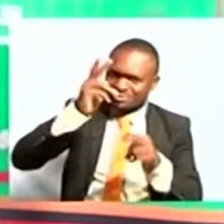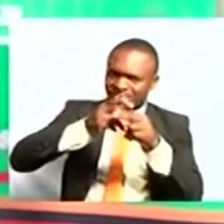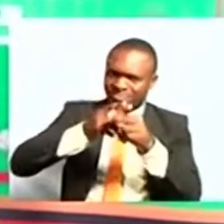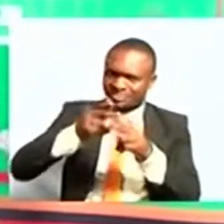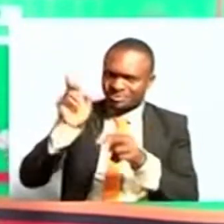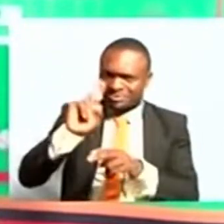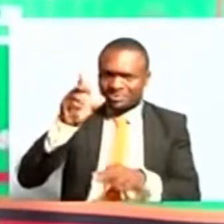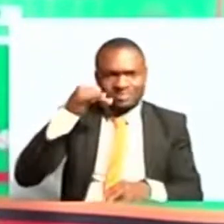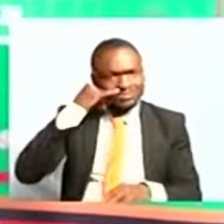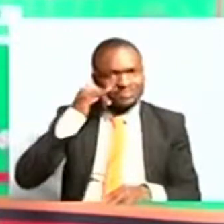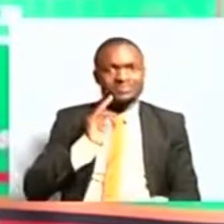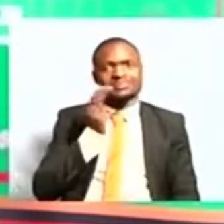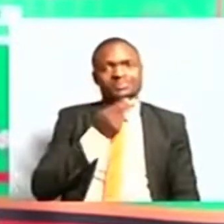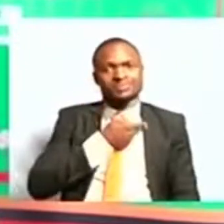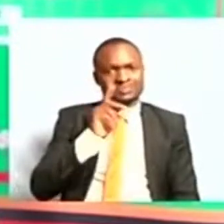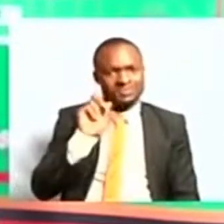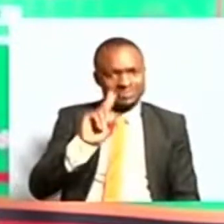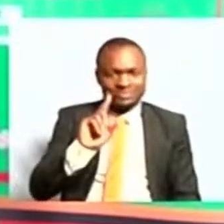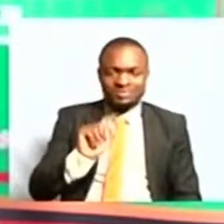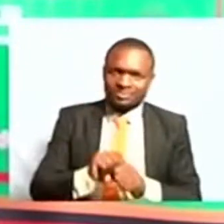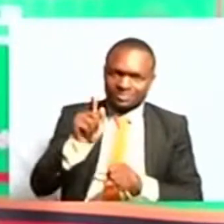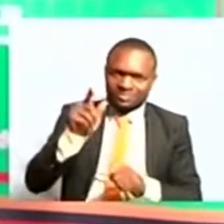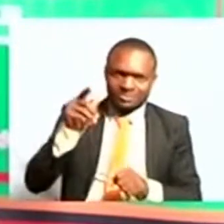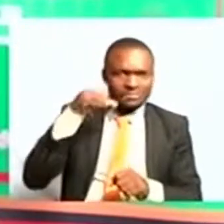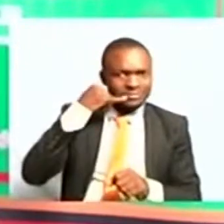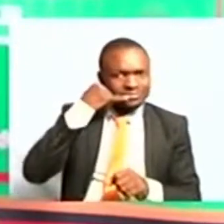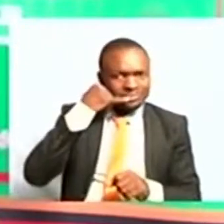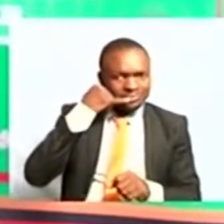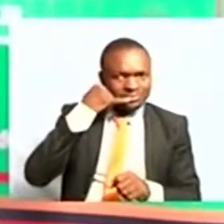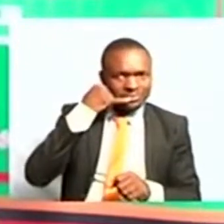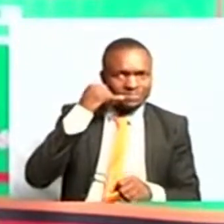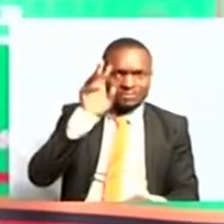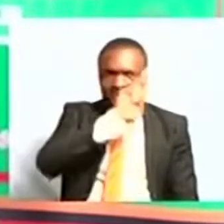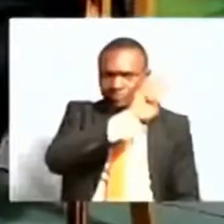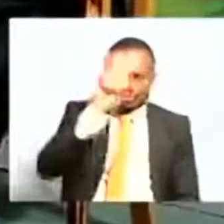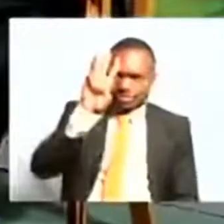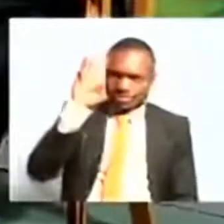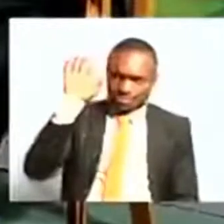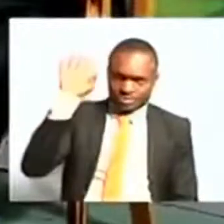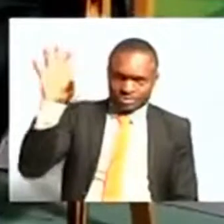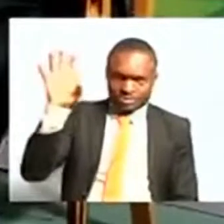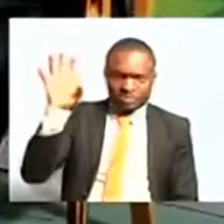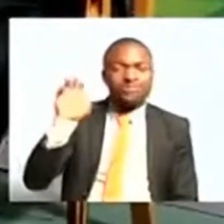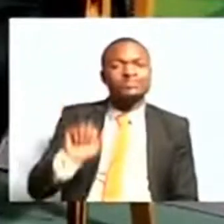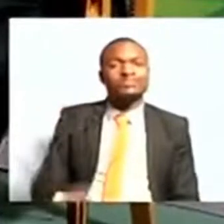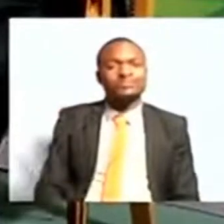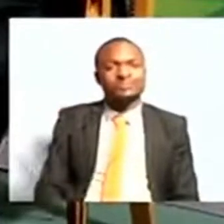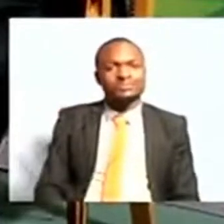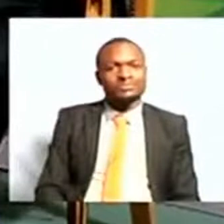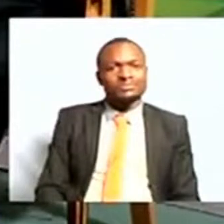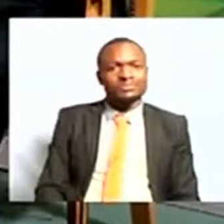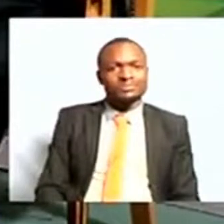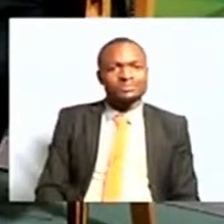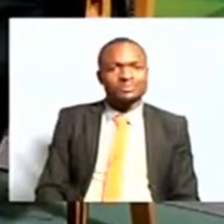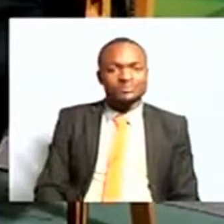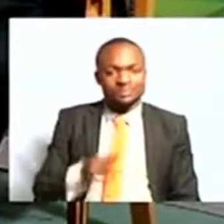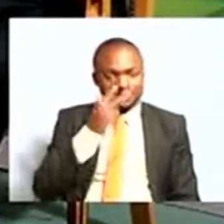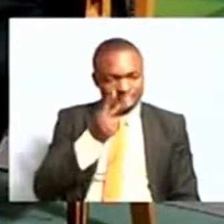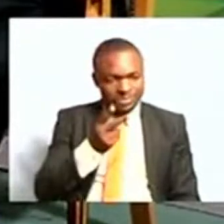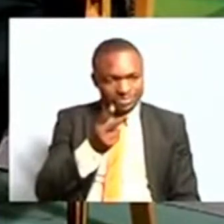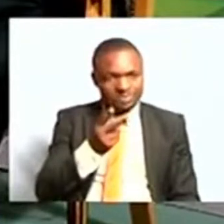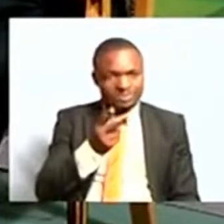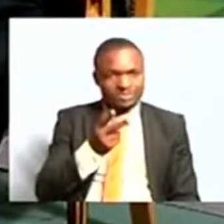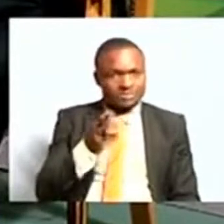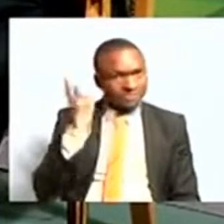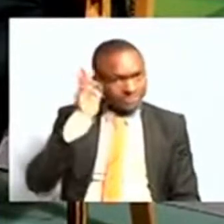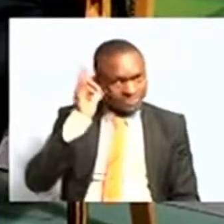you're calling us from. Yeah, I'm calling from Western Province. Yes, sir. As we look forward to